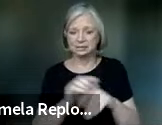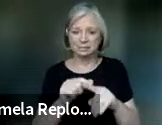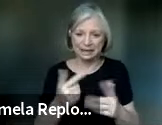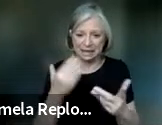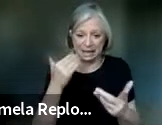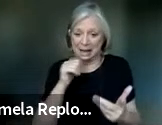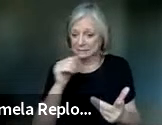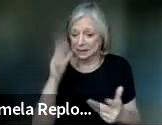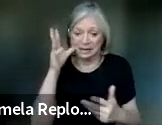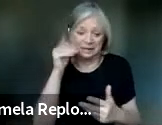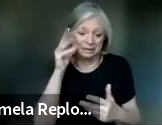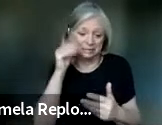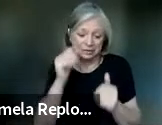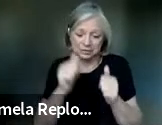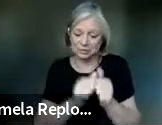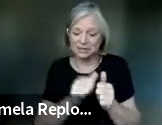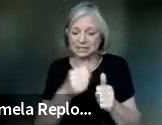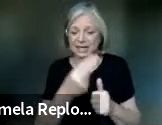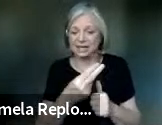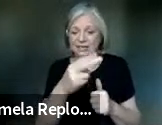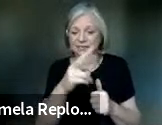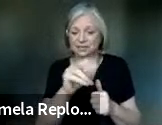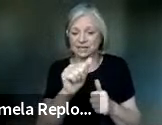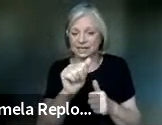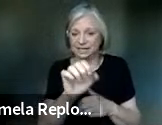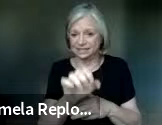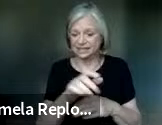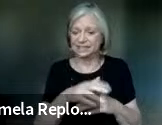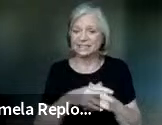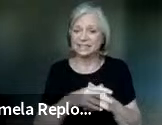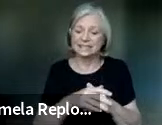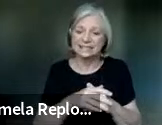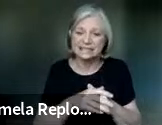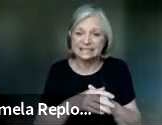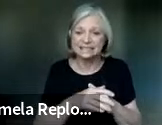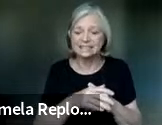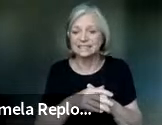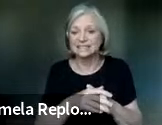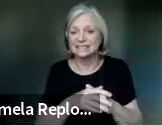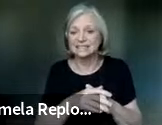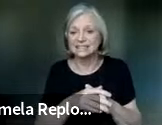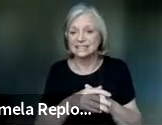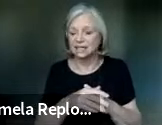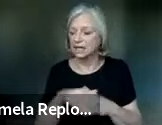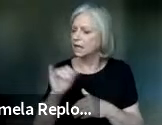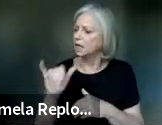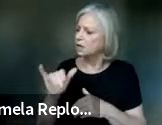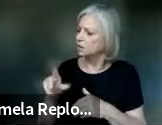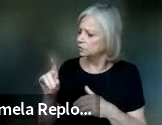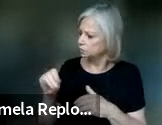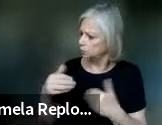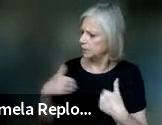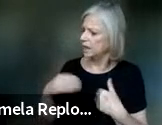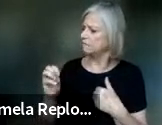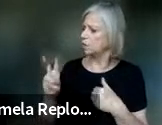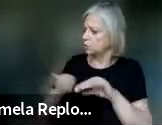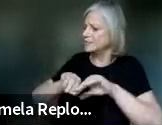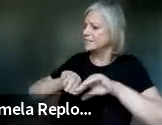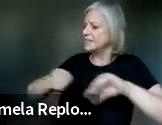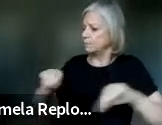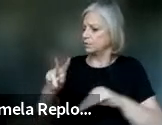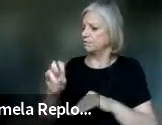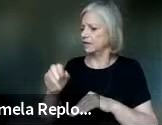ventilation systems. Dr. Moss. Eileen, do we still have our own separate ventilation guidance up? I thought